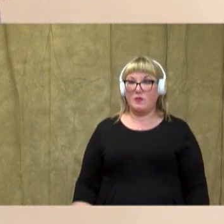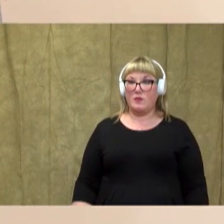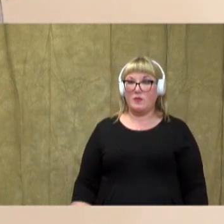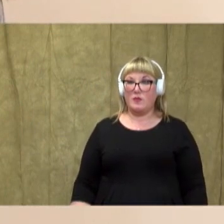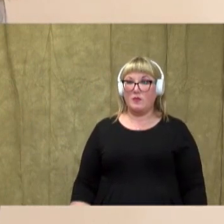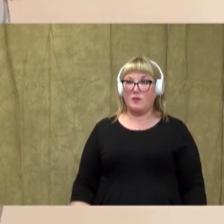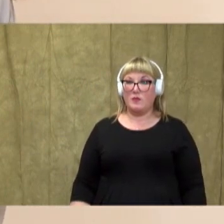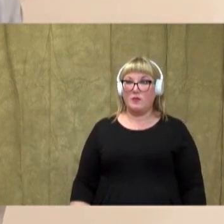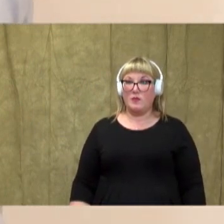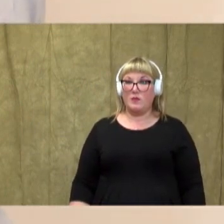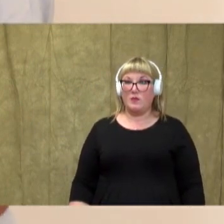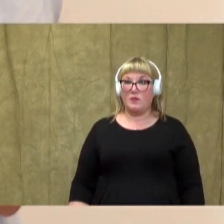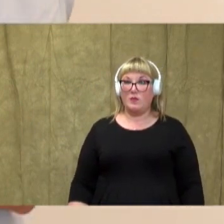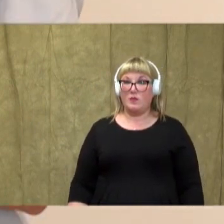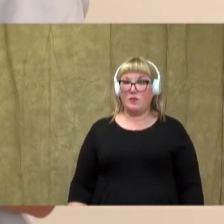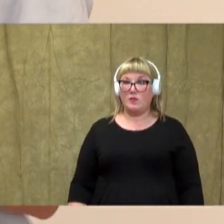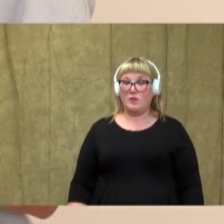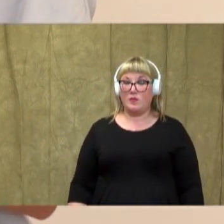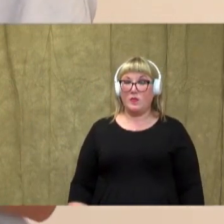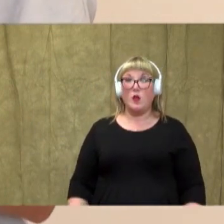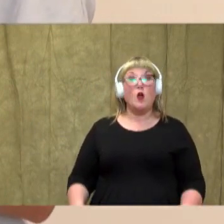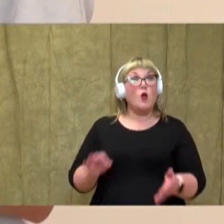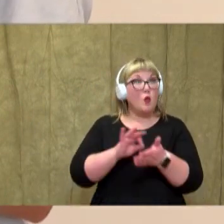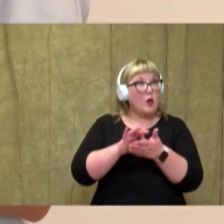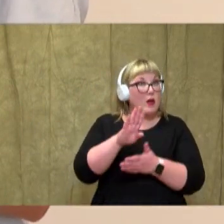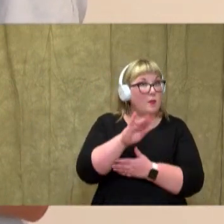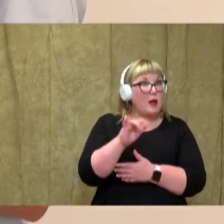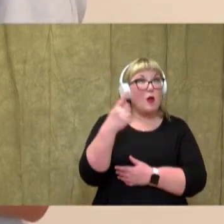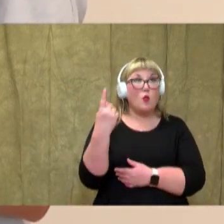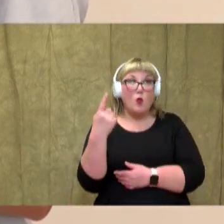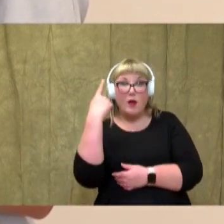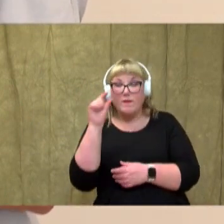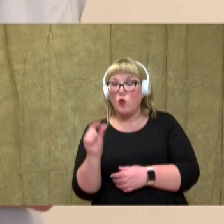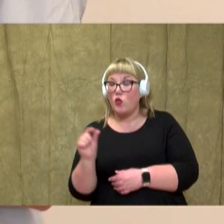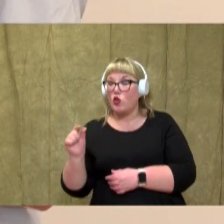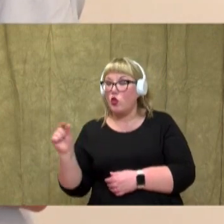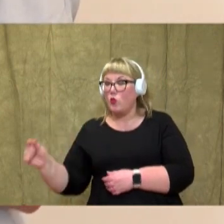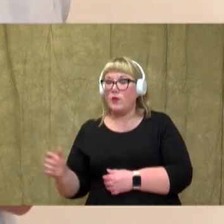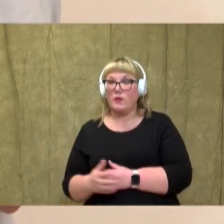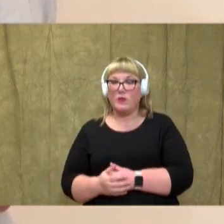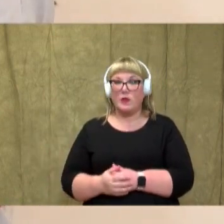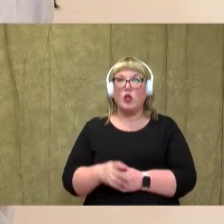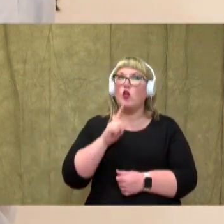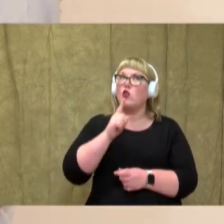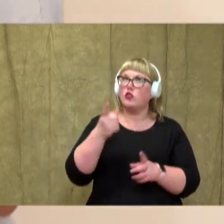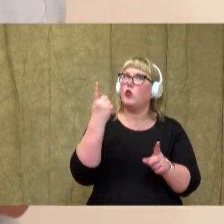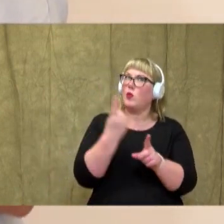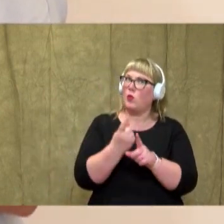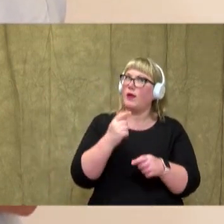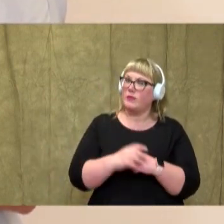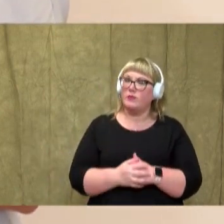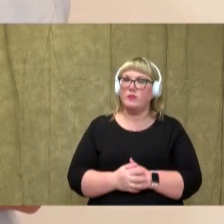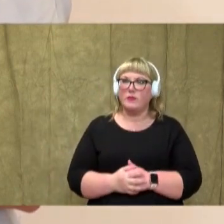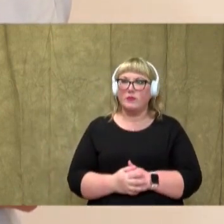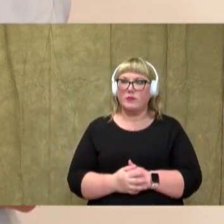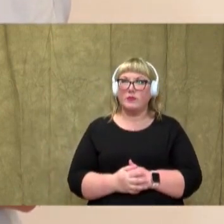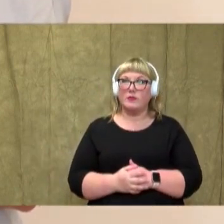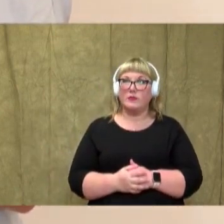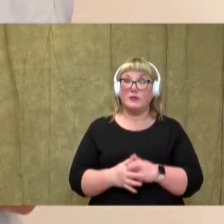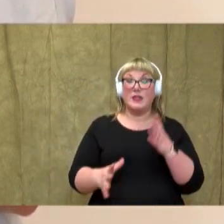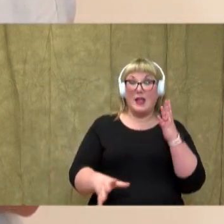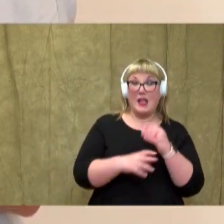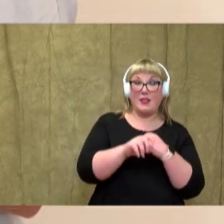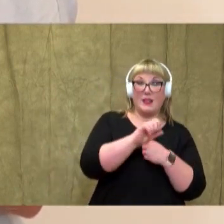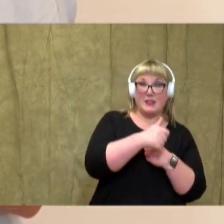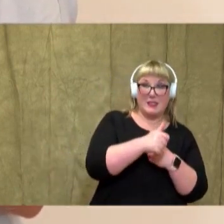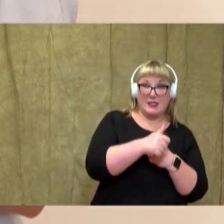in the ones place. We counted by ones for the cubes. Let's make sure we did this correctly. Add